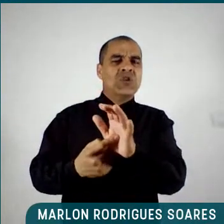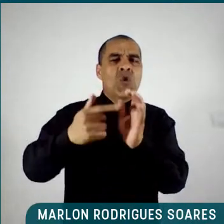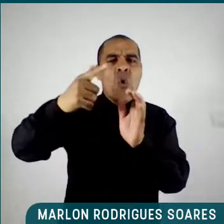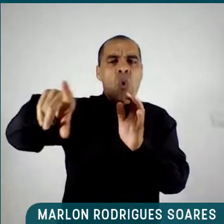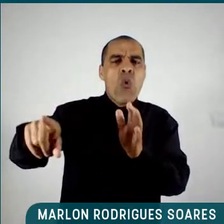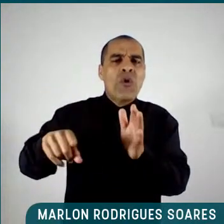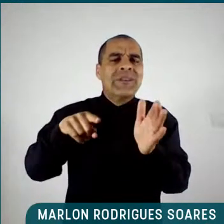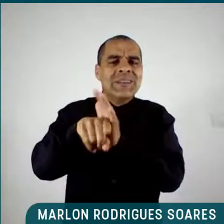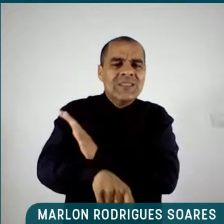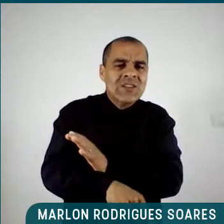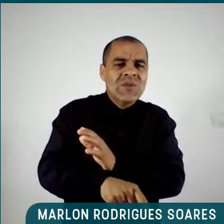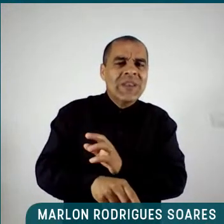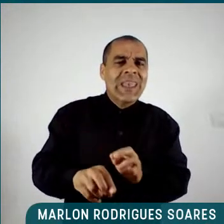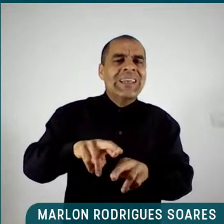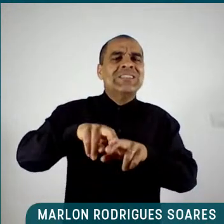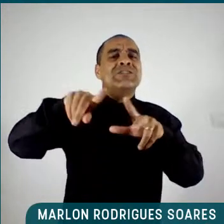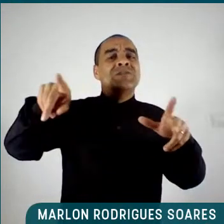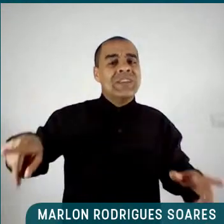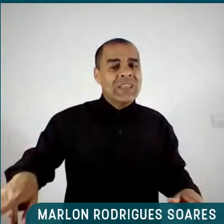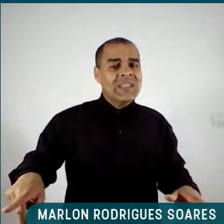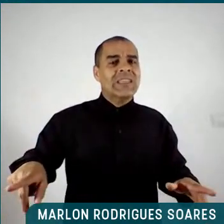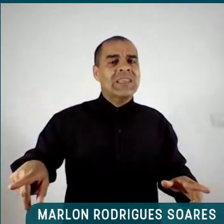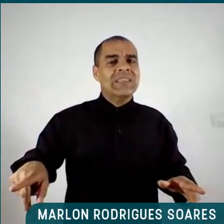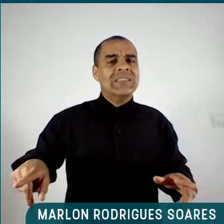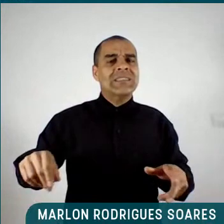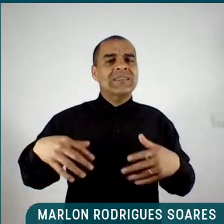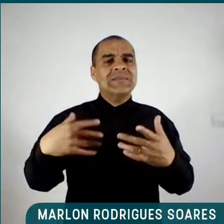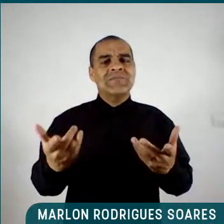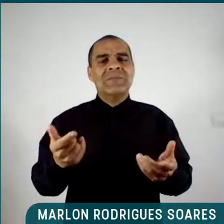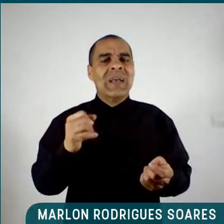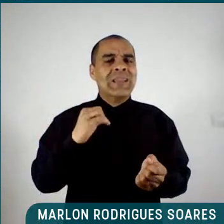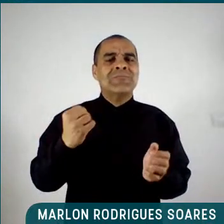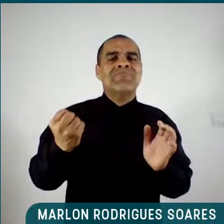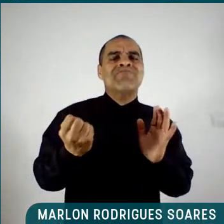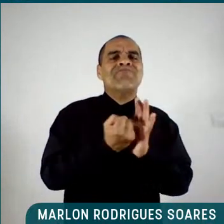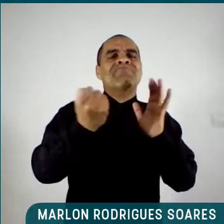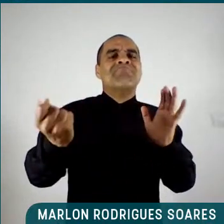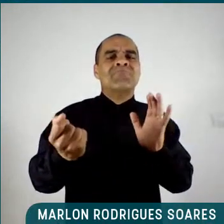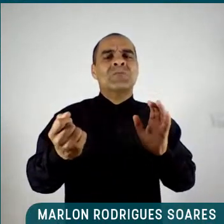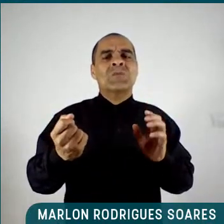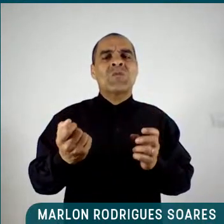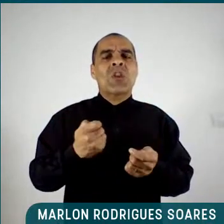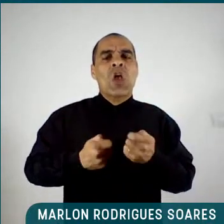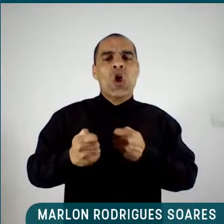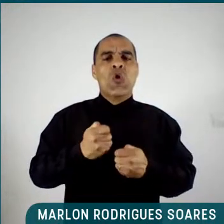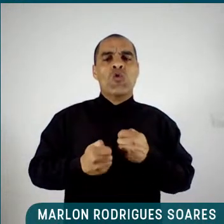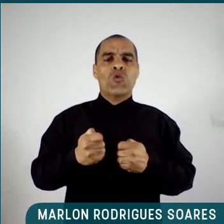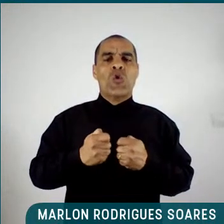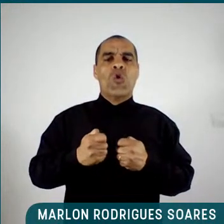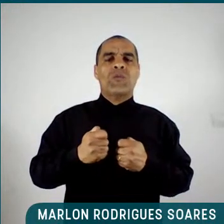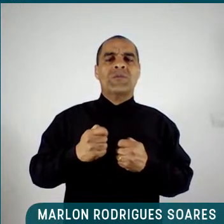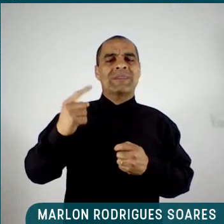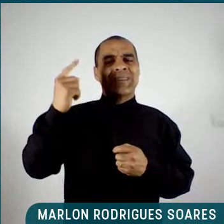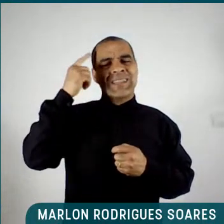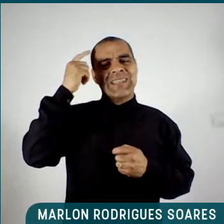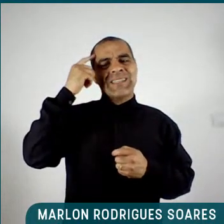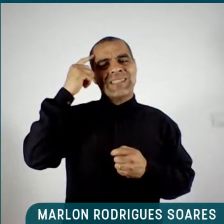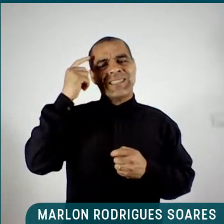is the problems of the difference of these exogenic shocks